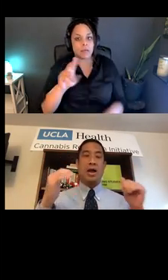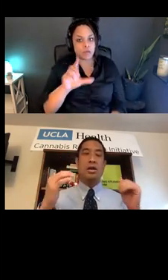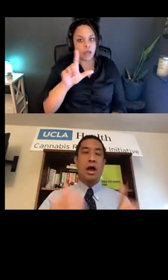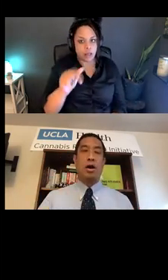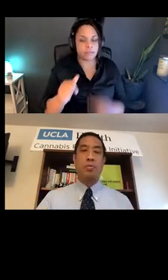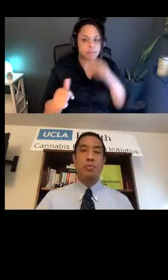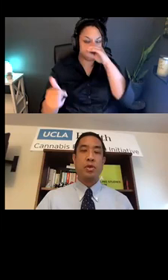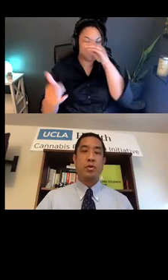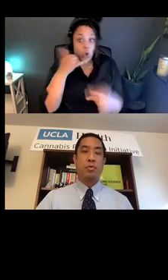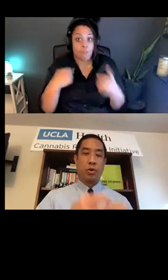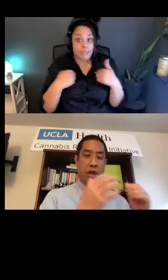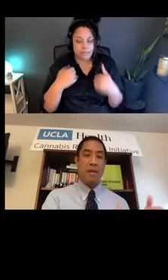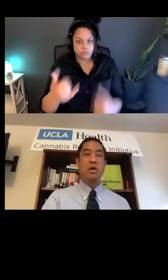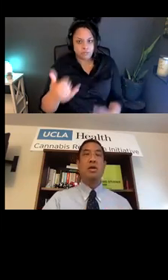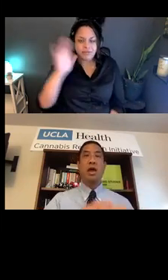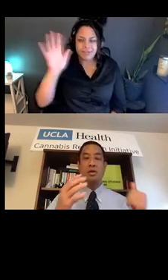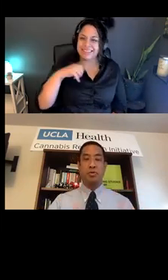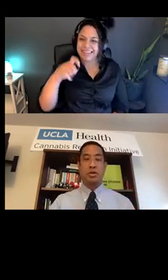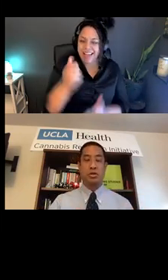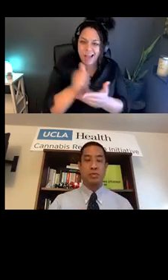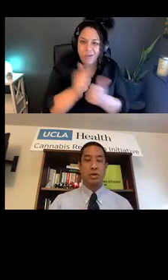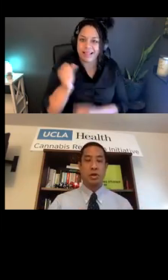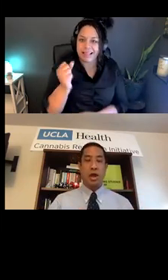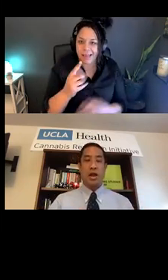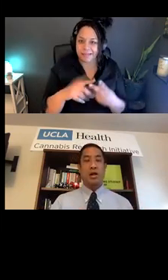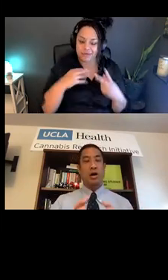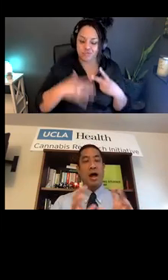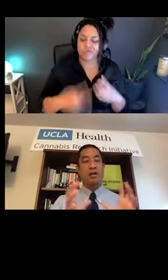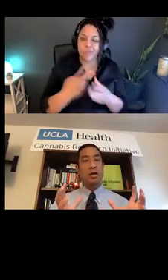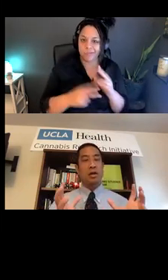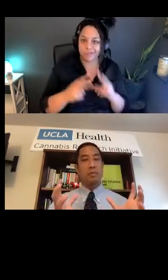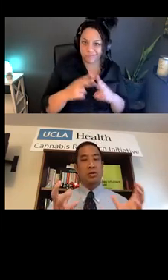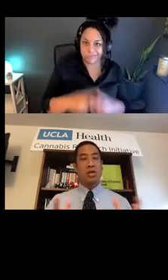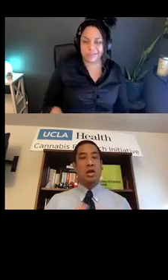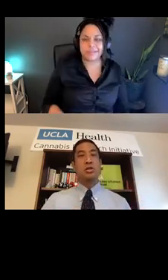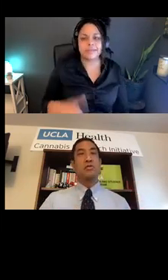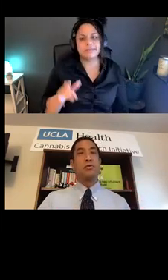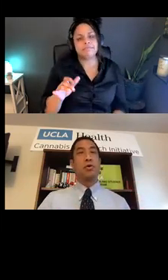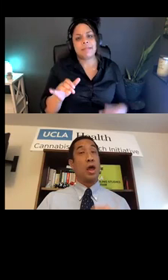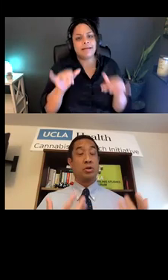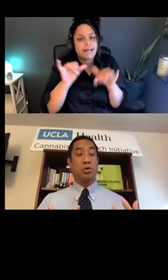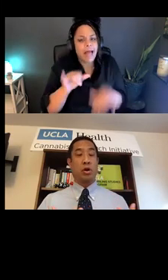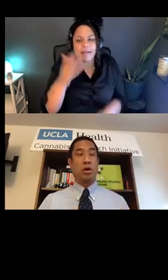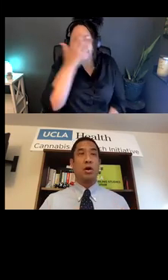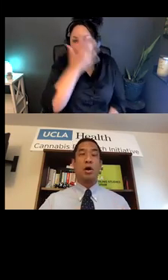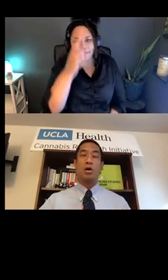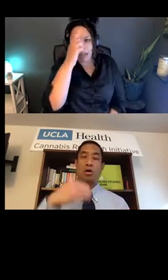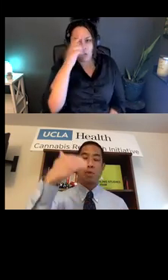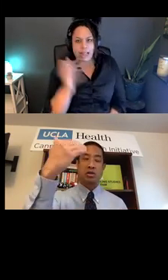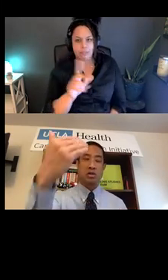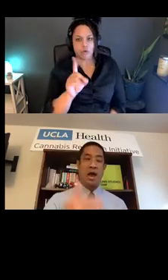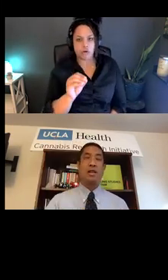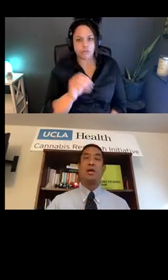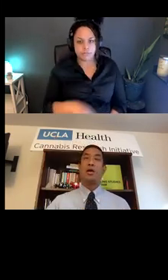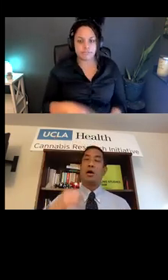said, I need help with gambling and depression. And in a classic presentation for gambling disorder. Large